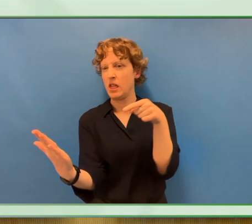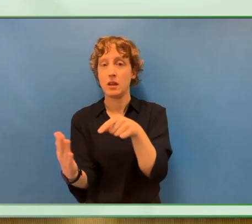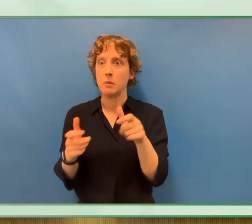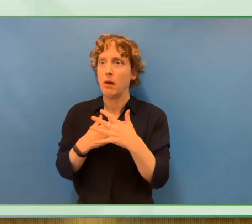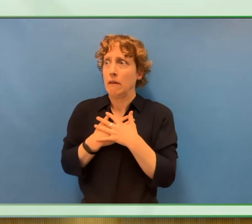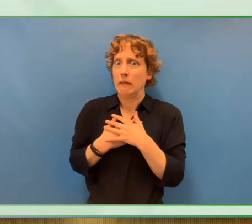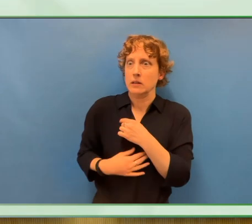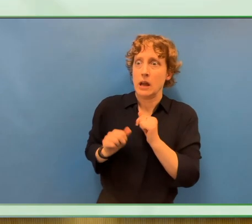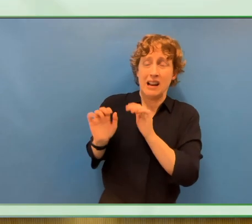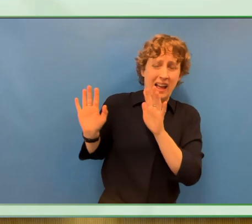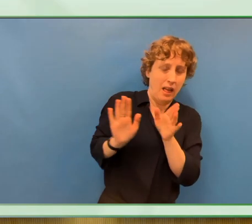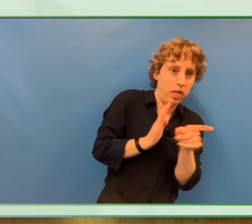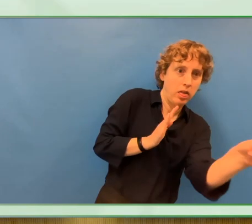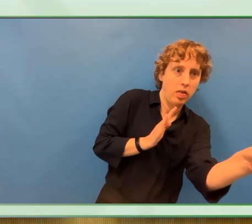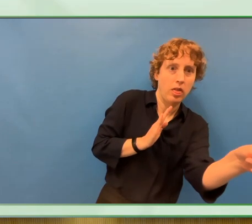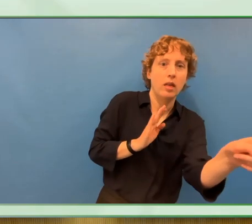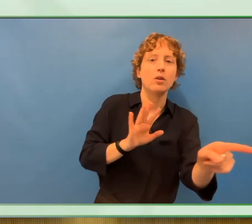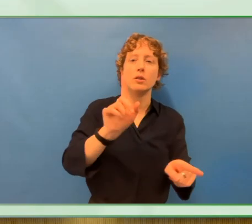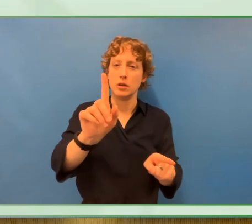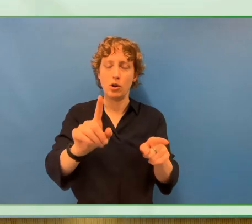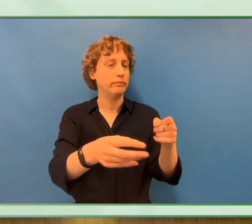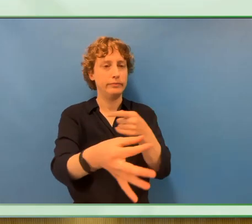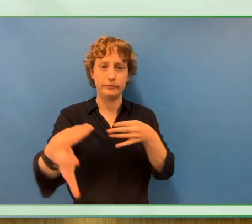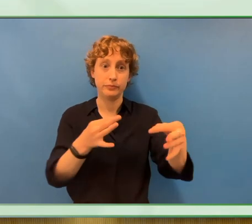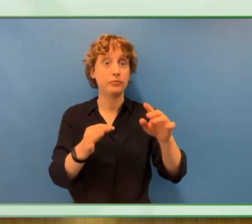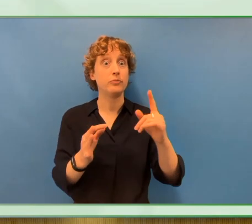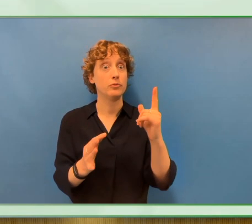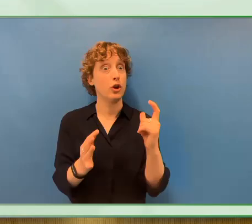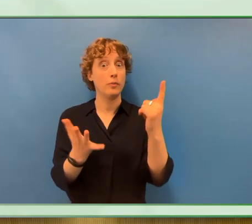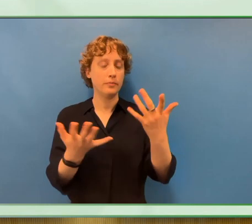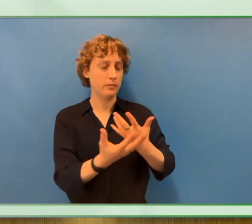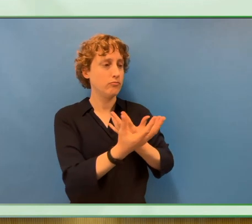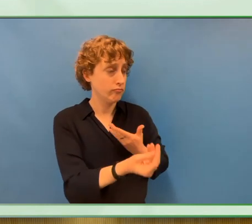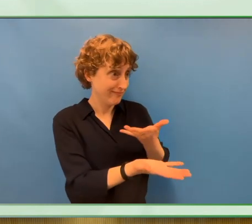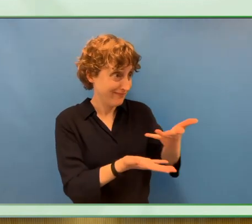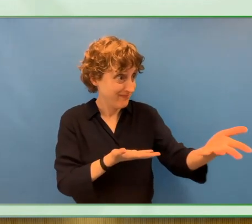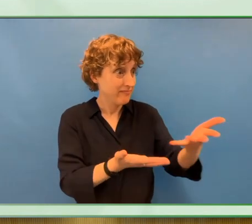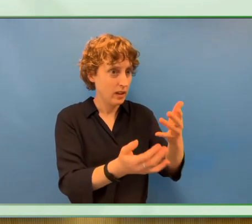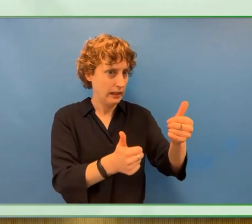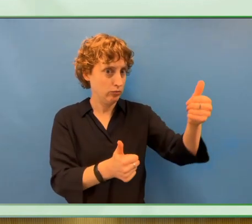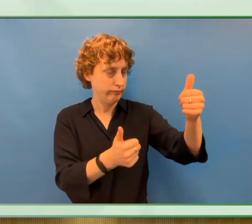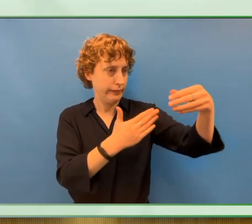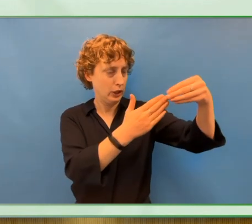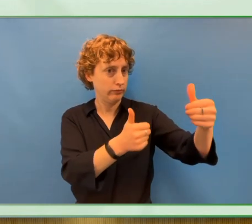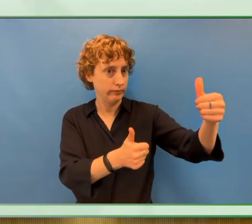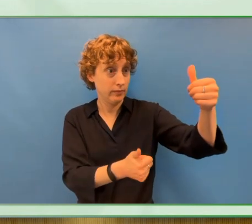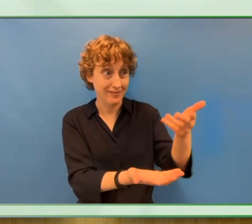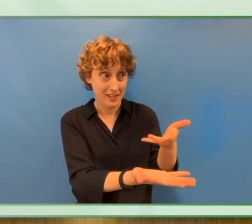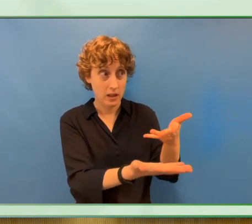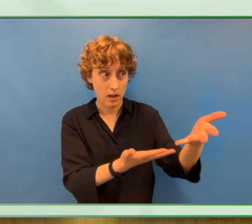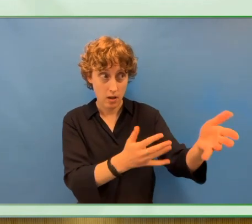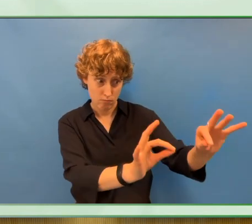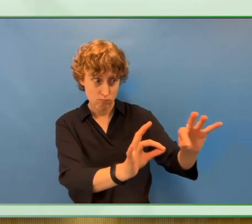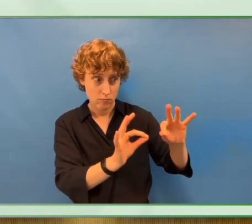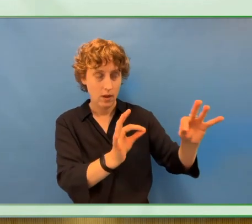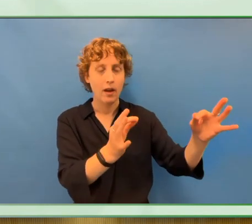matters. And then it's easier to have the conversation. So talking about it in CRPD and human rights, that